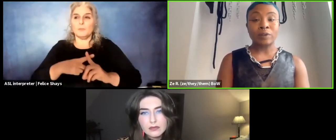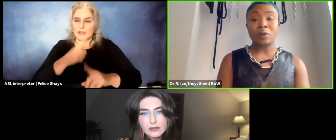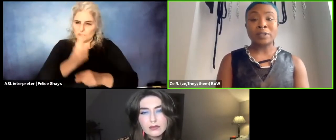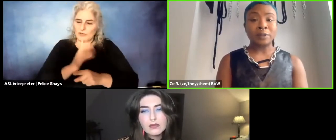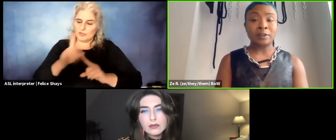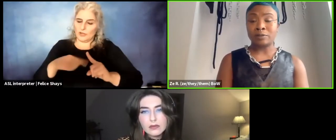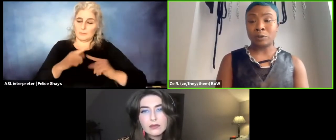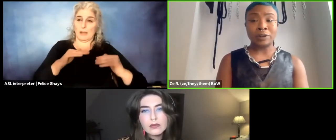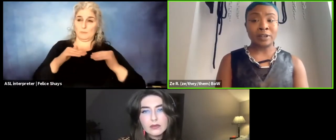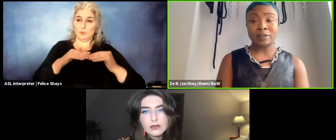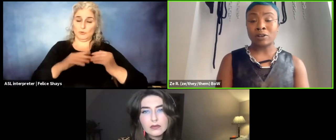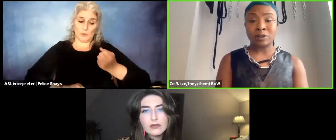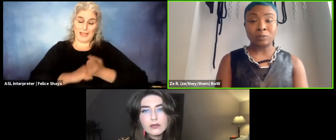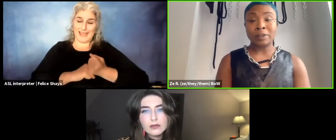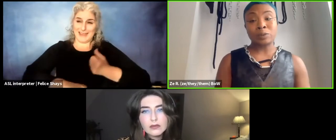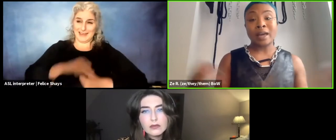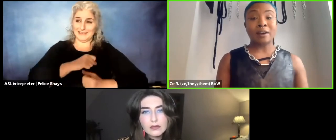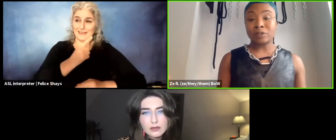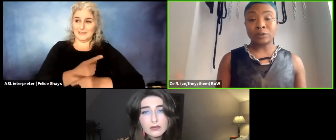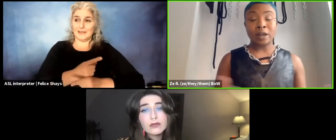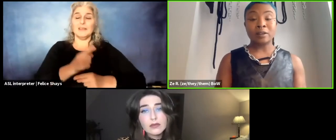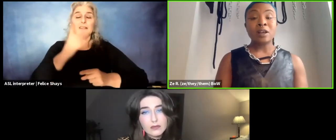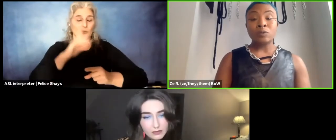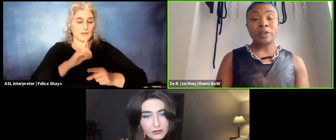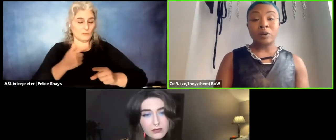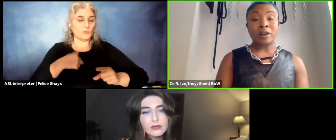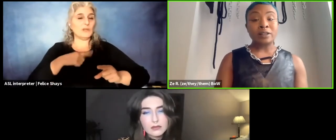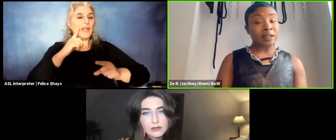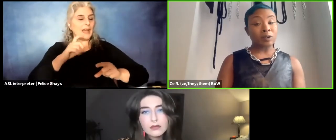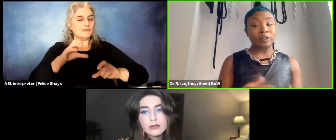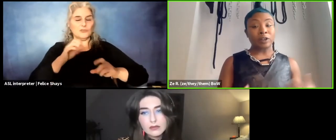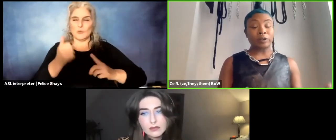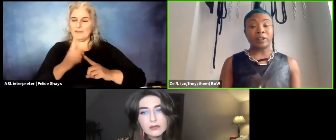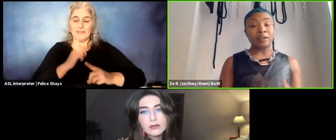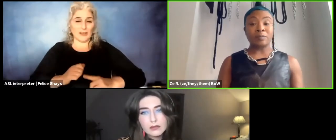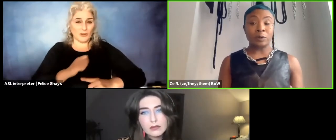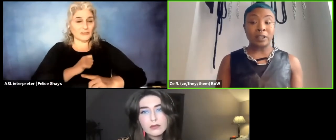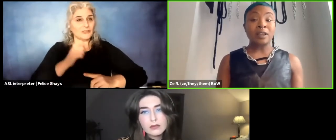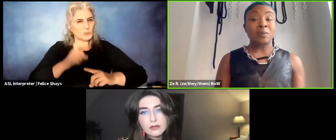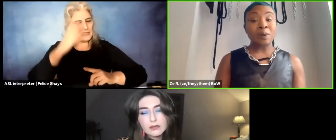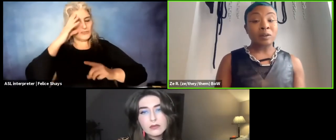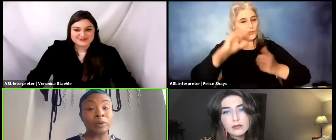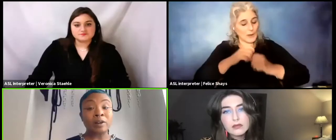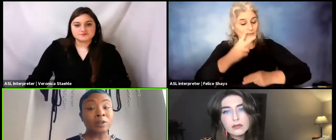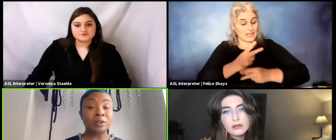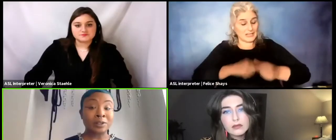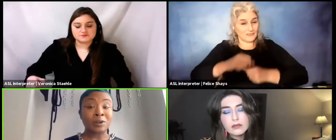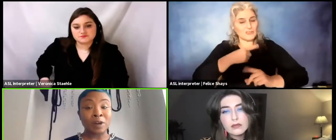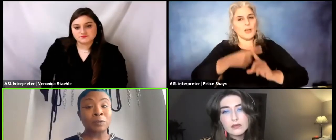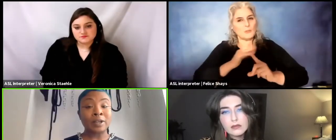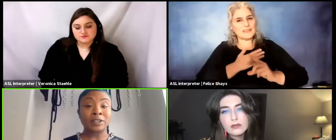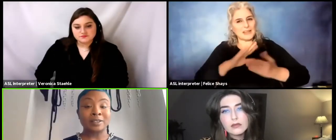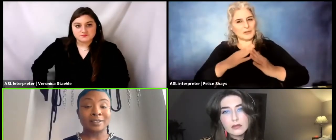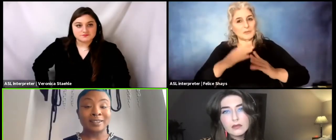you know, we've always been doing things on our own because we have to, and we know how to take care of each other and community, but we also